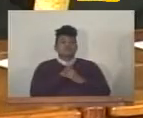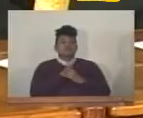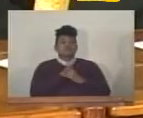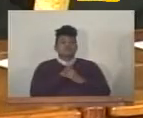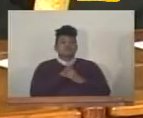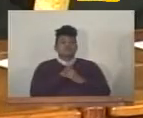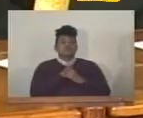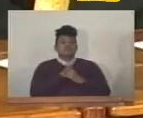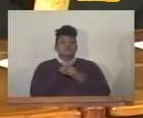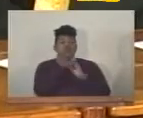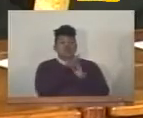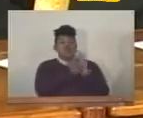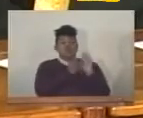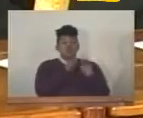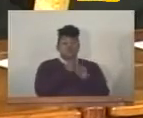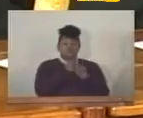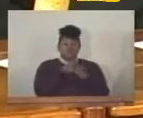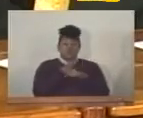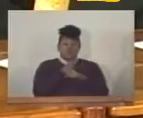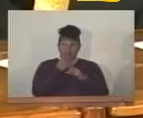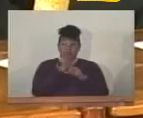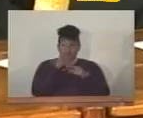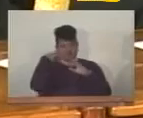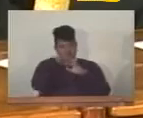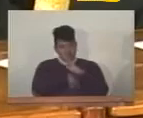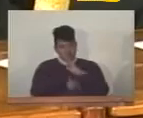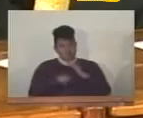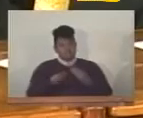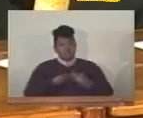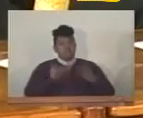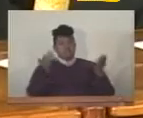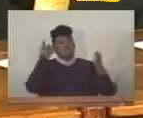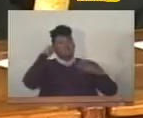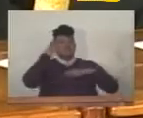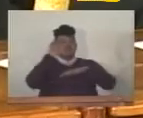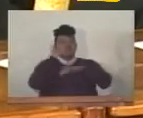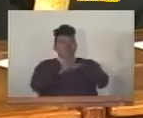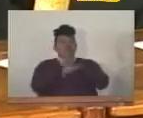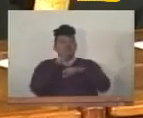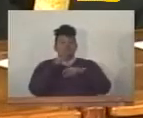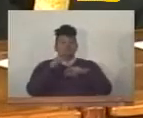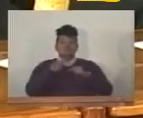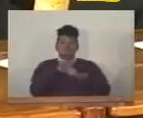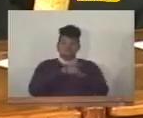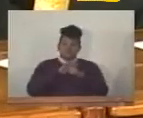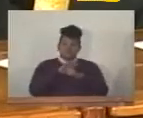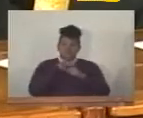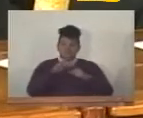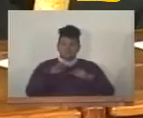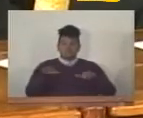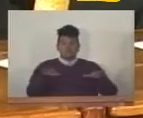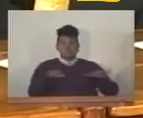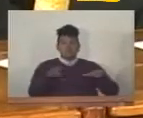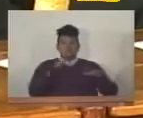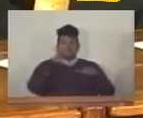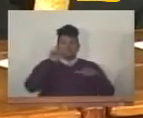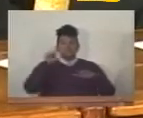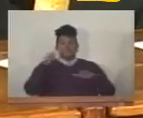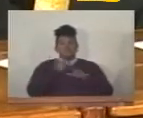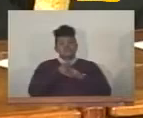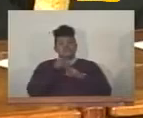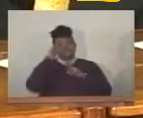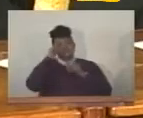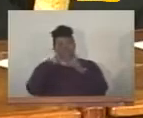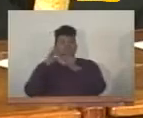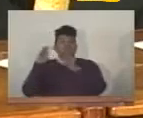A bill entitled An Act to Make More Comprehensive Provisions for the Appointment, Jurisdiction and Conduct of Justices of the Peace and for